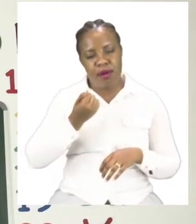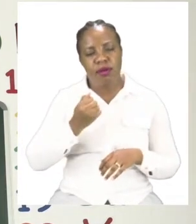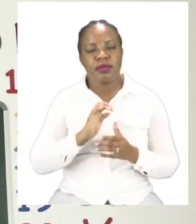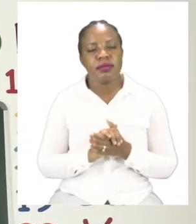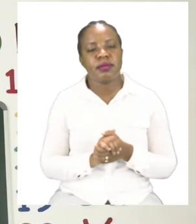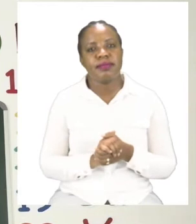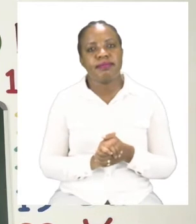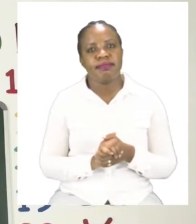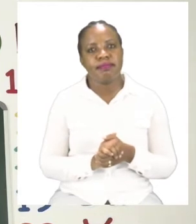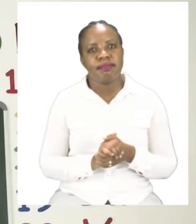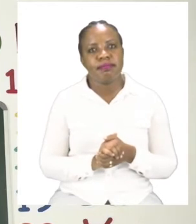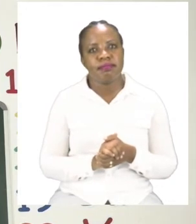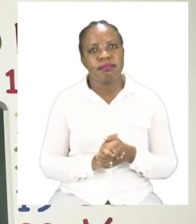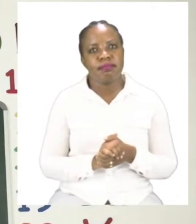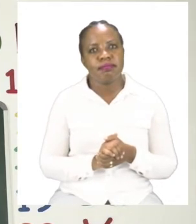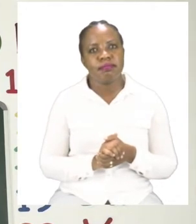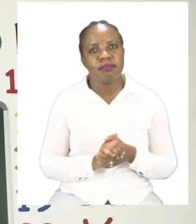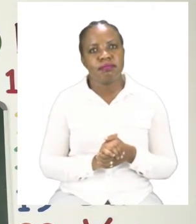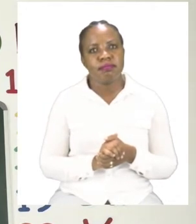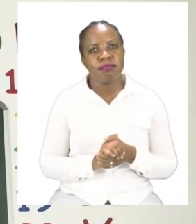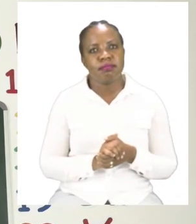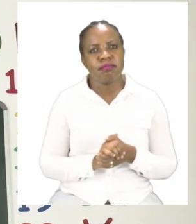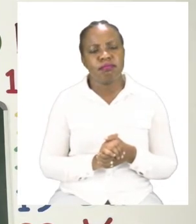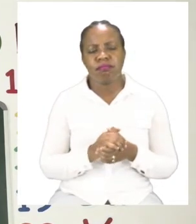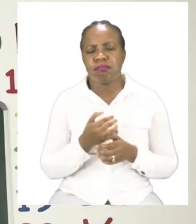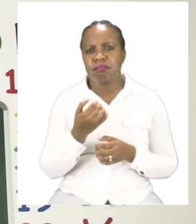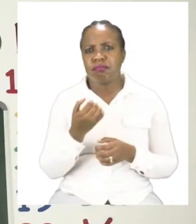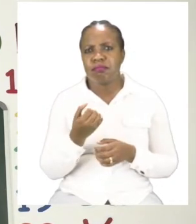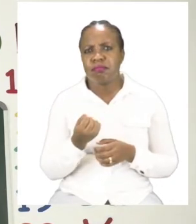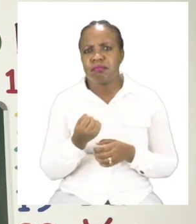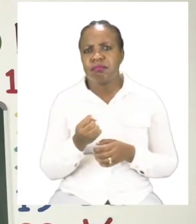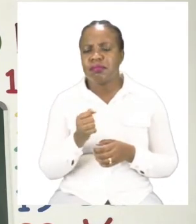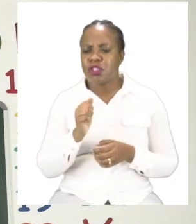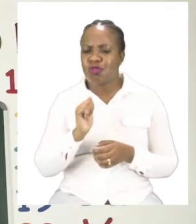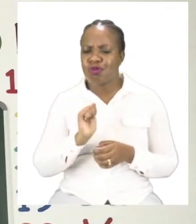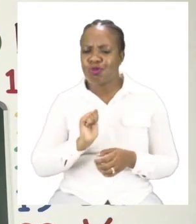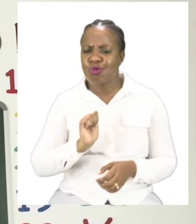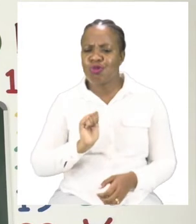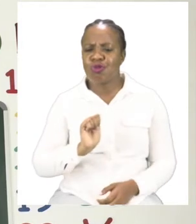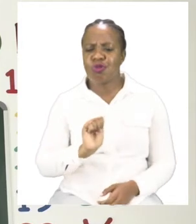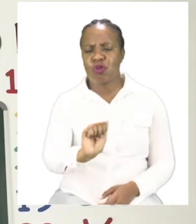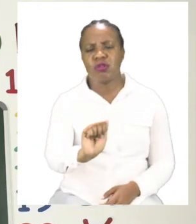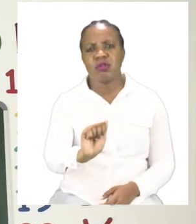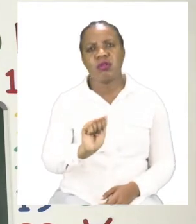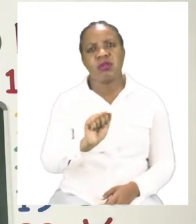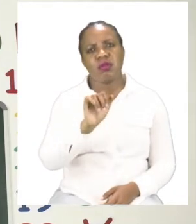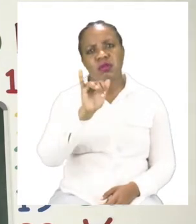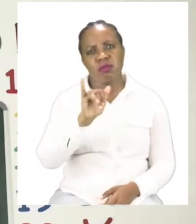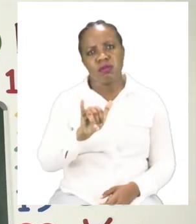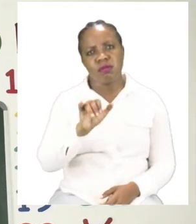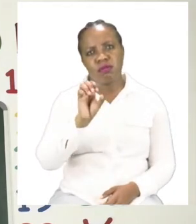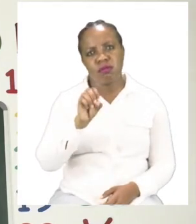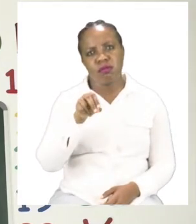Then we have the other one, which is yours. Now the word yours